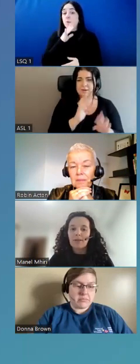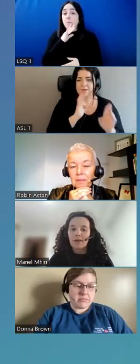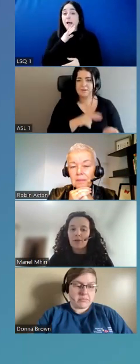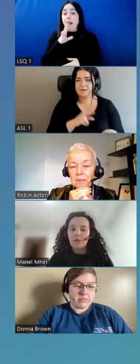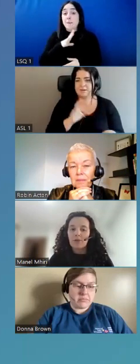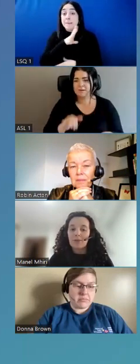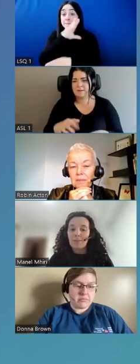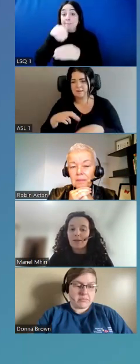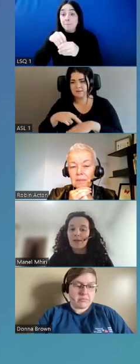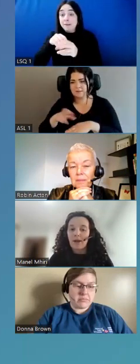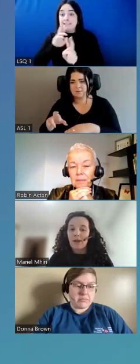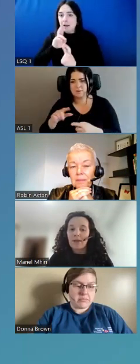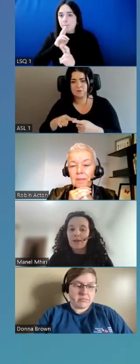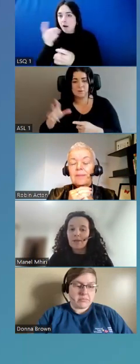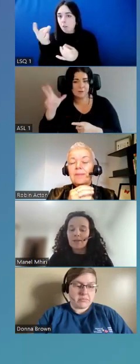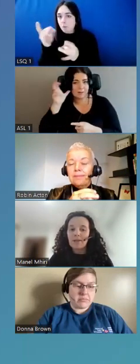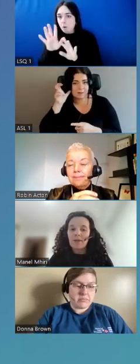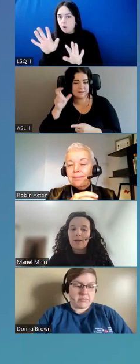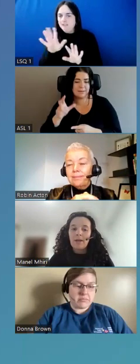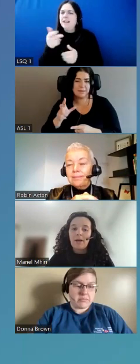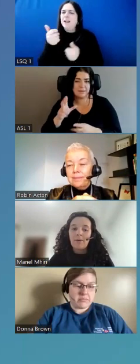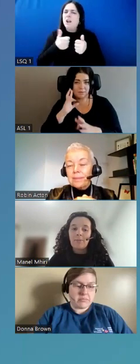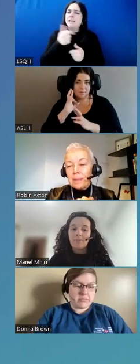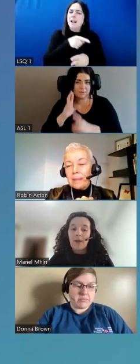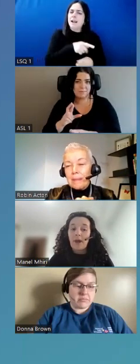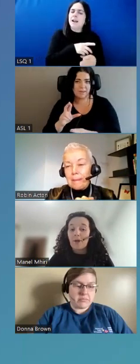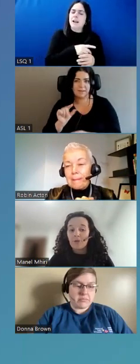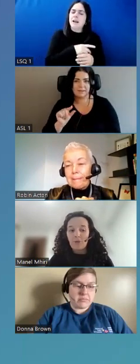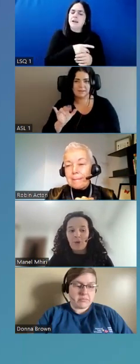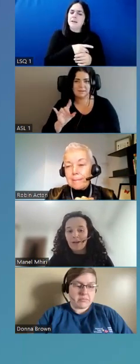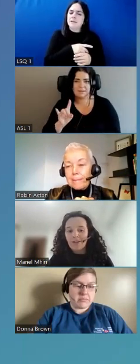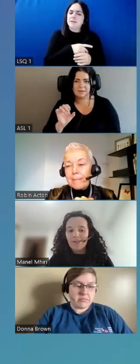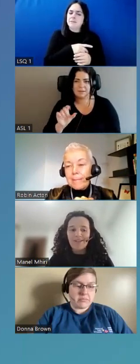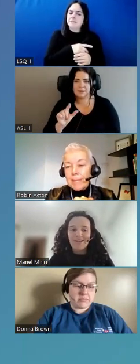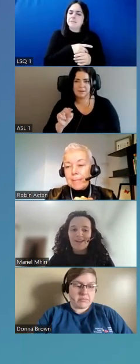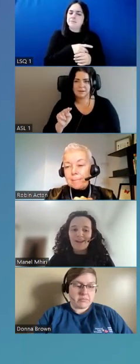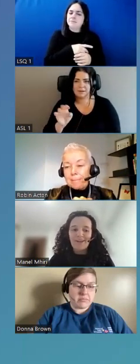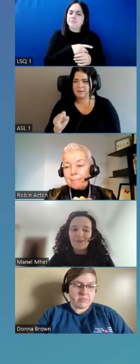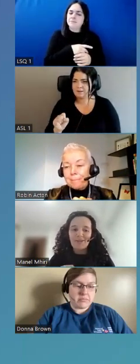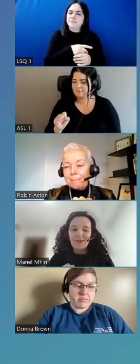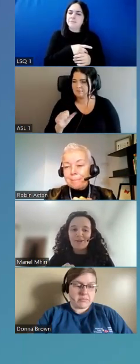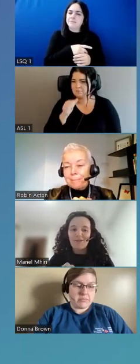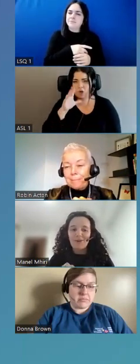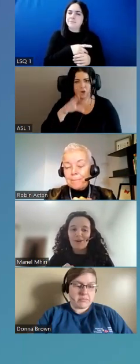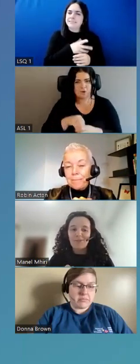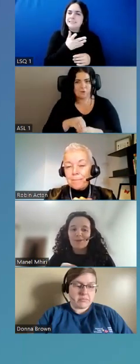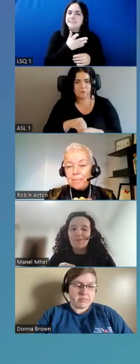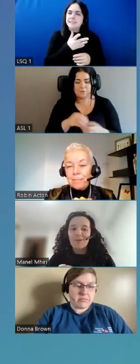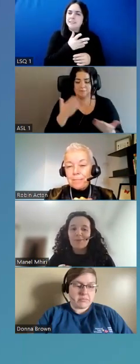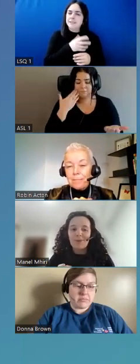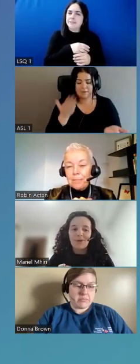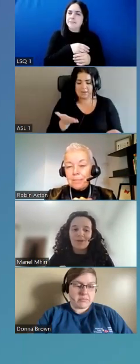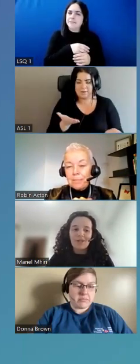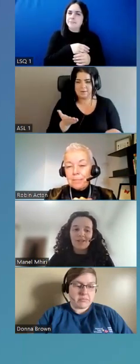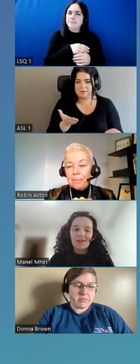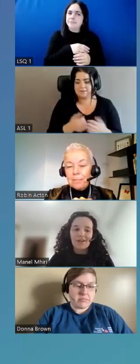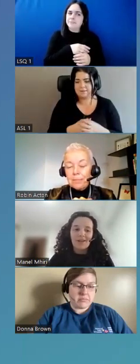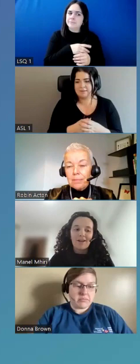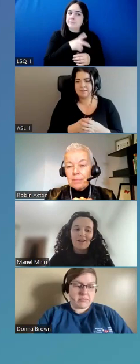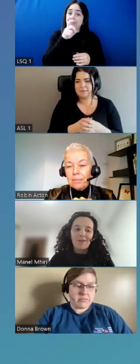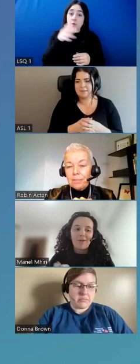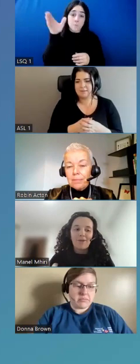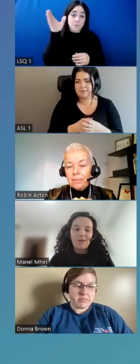the Listen, Include, Respect guidelines. I don't know why it was not referred, but maybe because it's